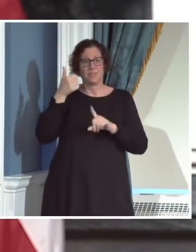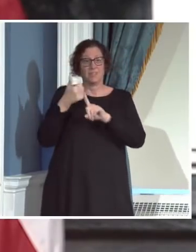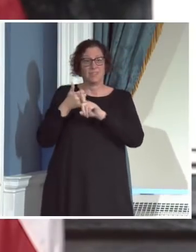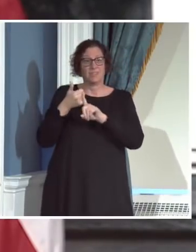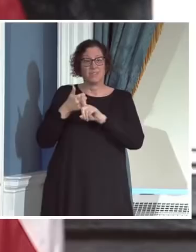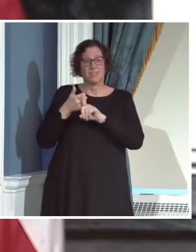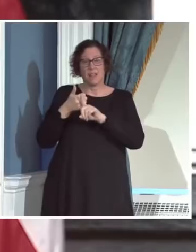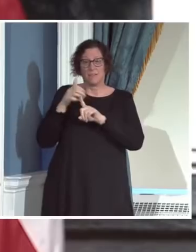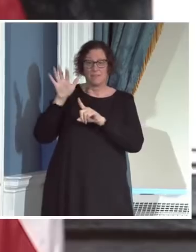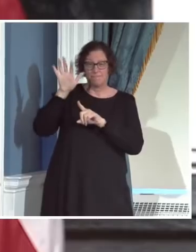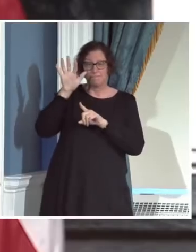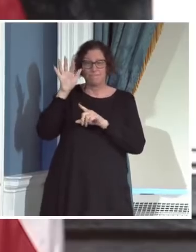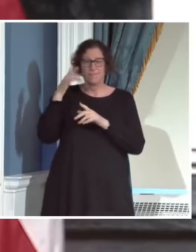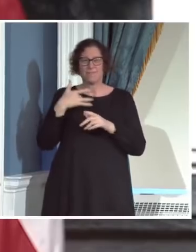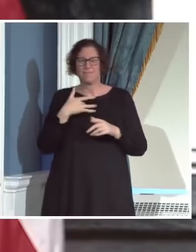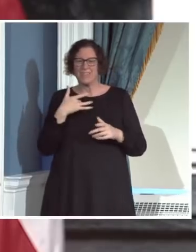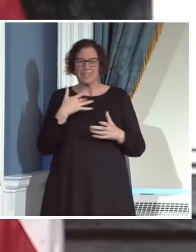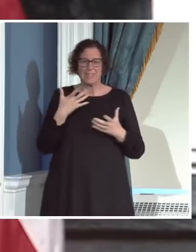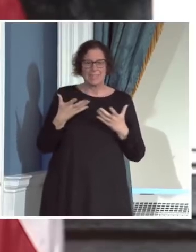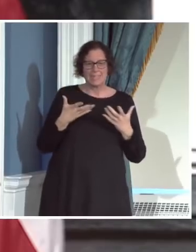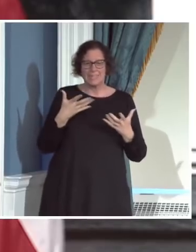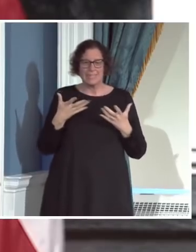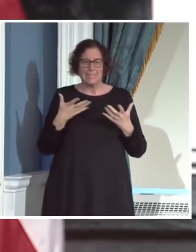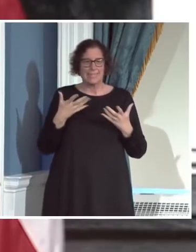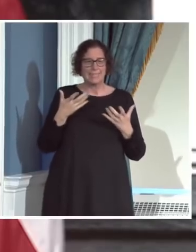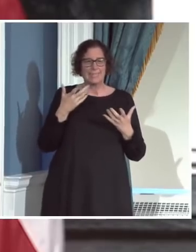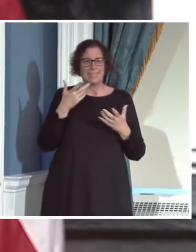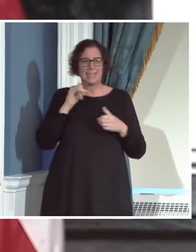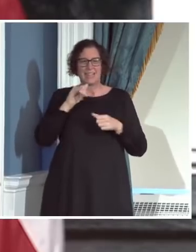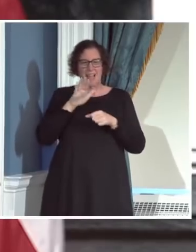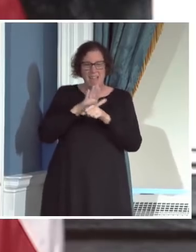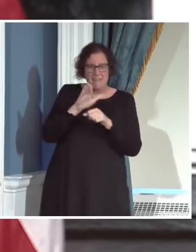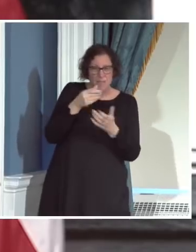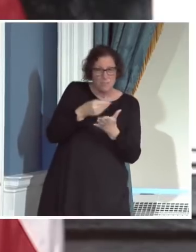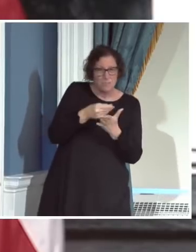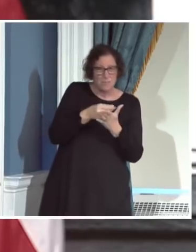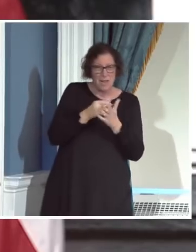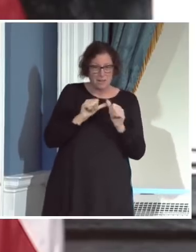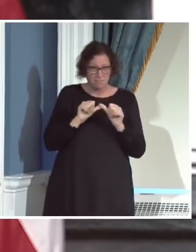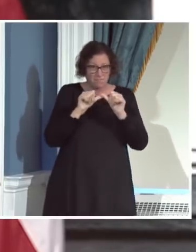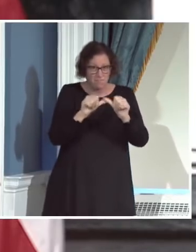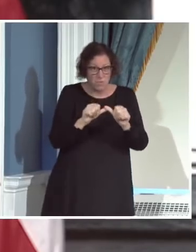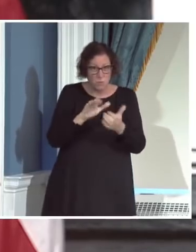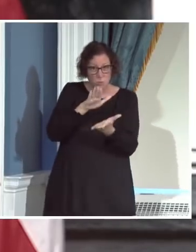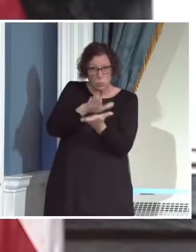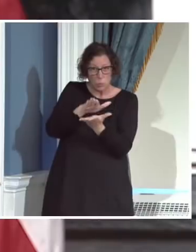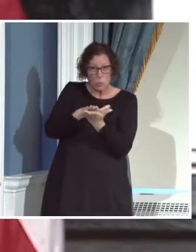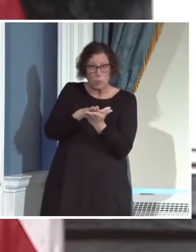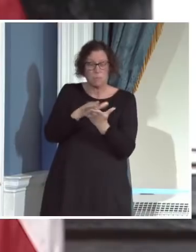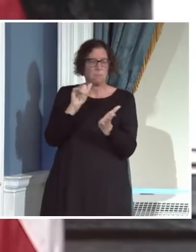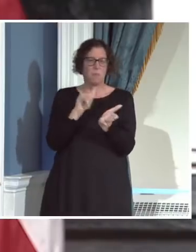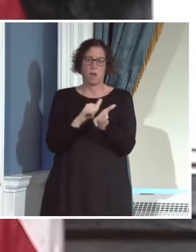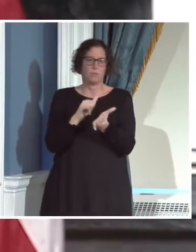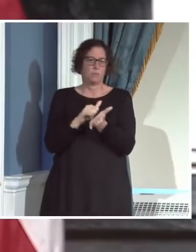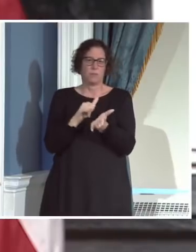even keep the schools the way they were, practically speaking, that we're going to take another hit here. How